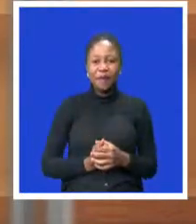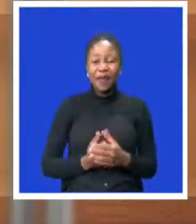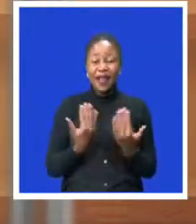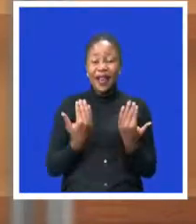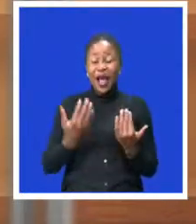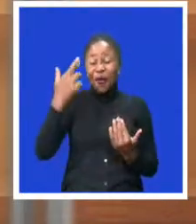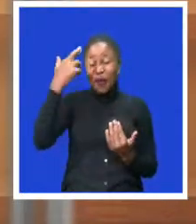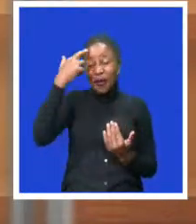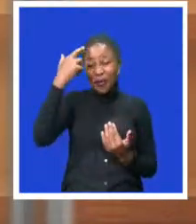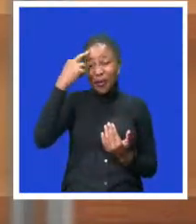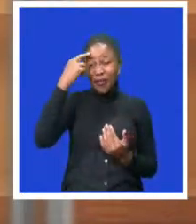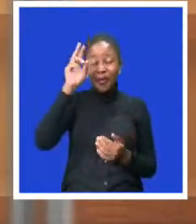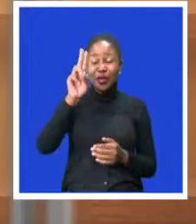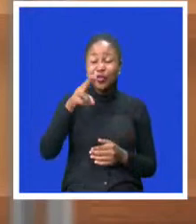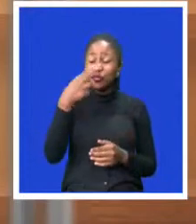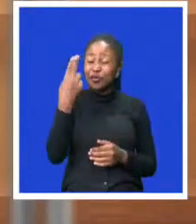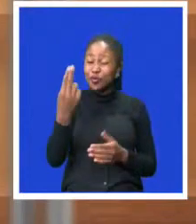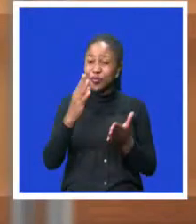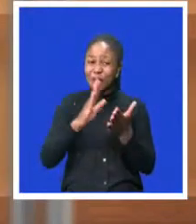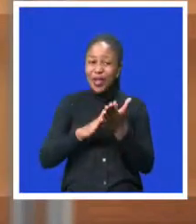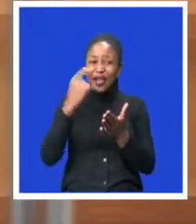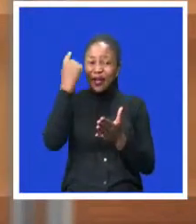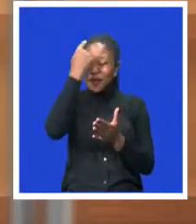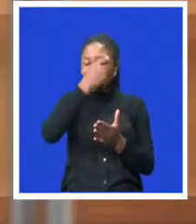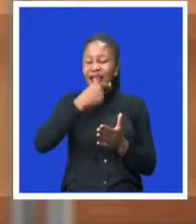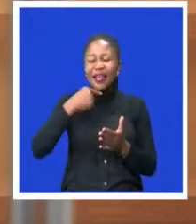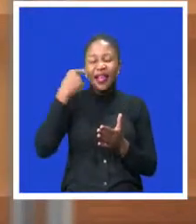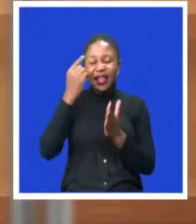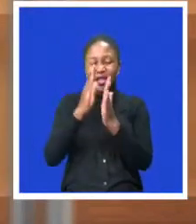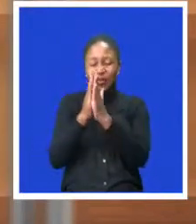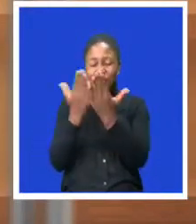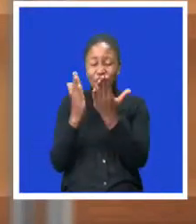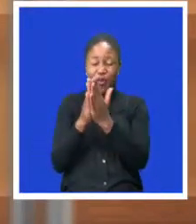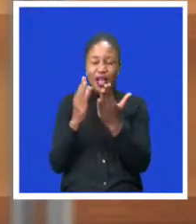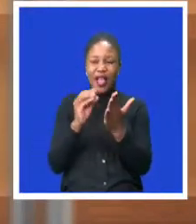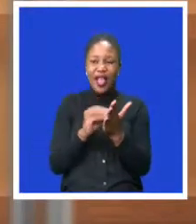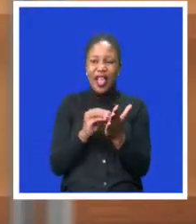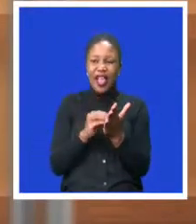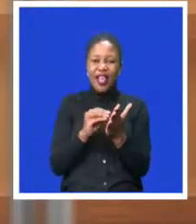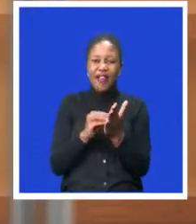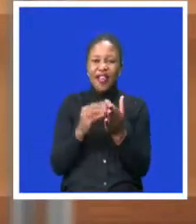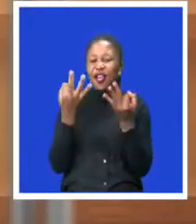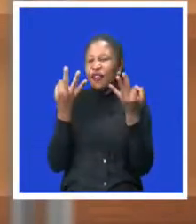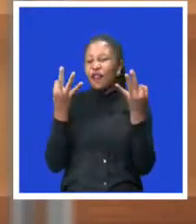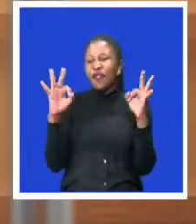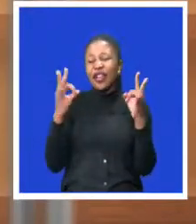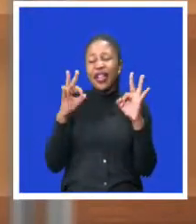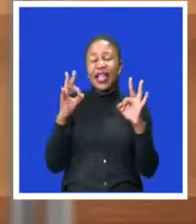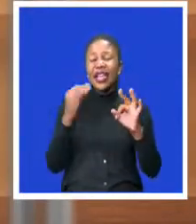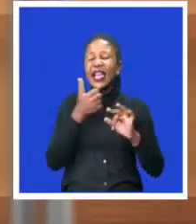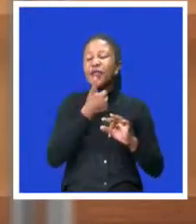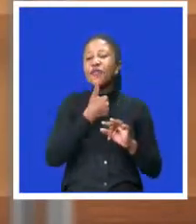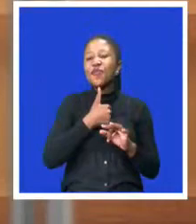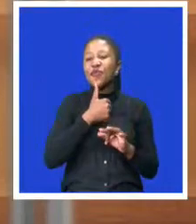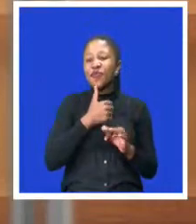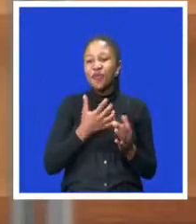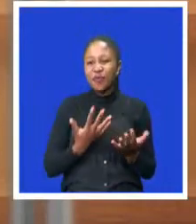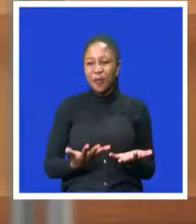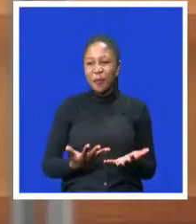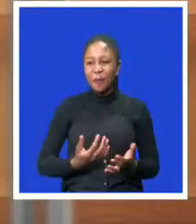on YouTube and on Facebook. If you have any questions, please feel free to use our WhatsApp number. Anele, you may please begin with your